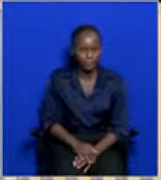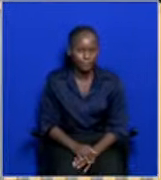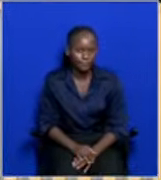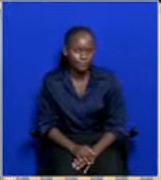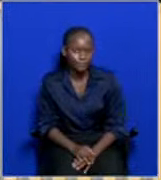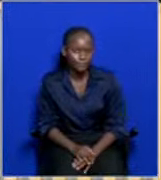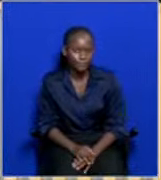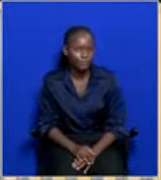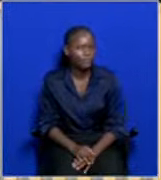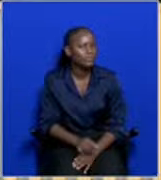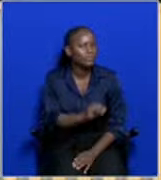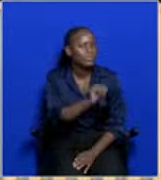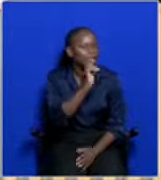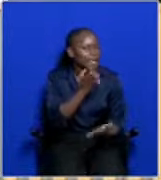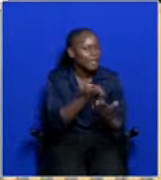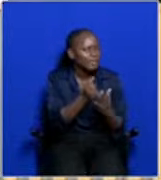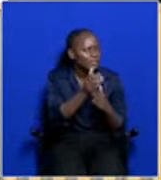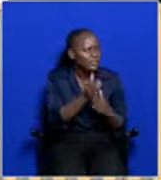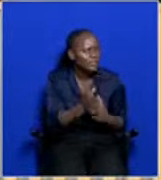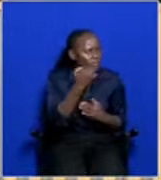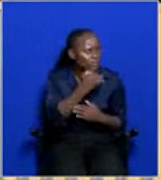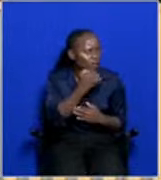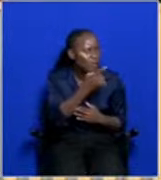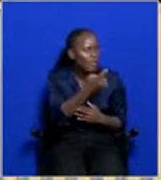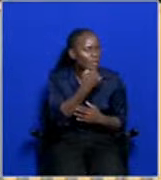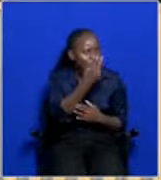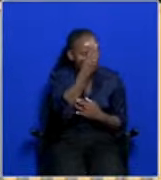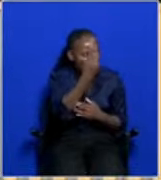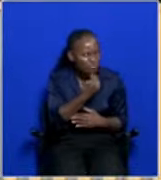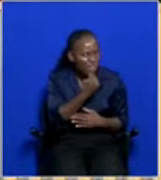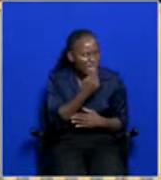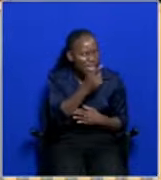could, You may request Should 2 we, minutes.